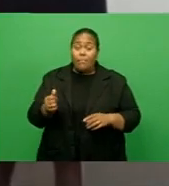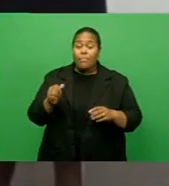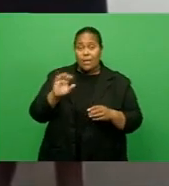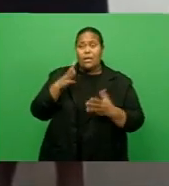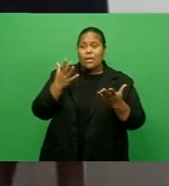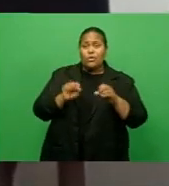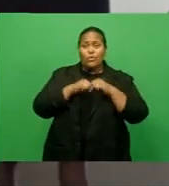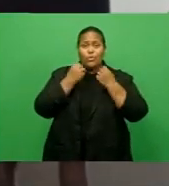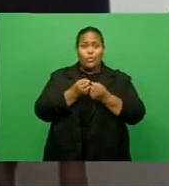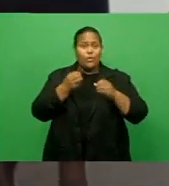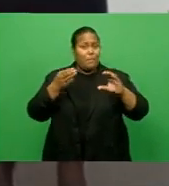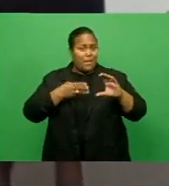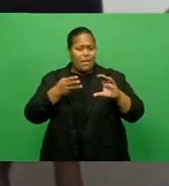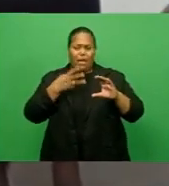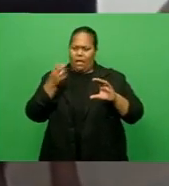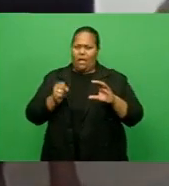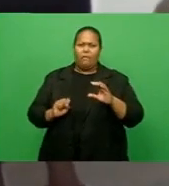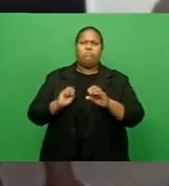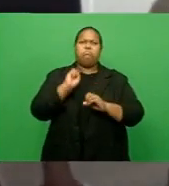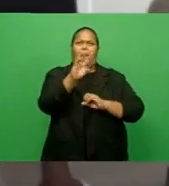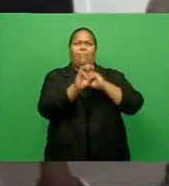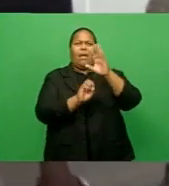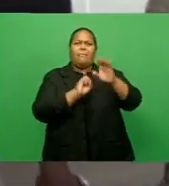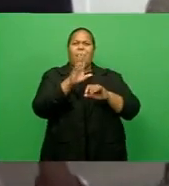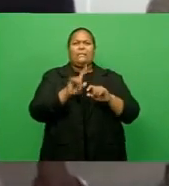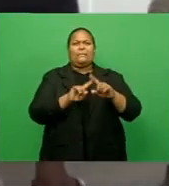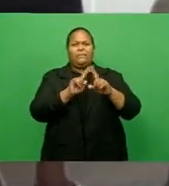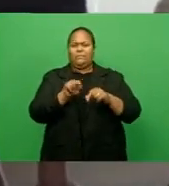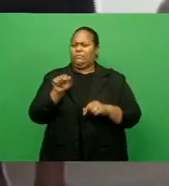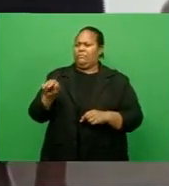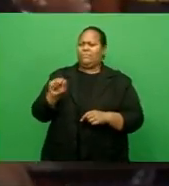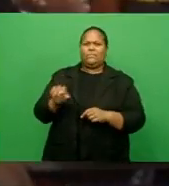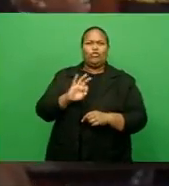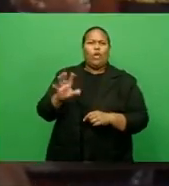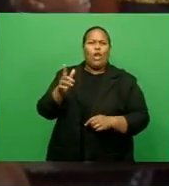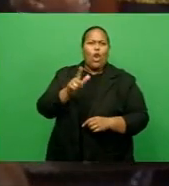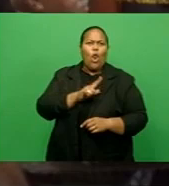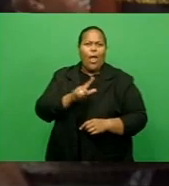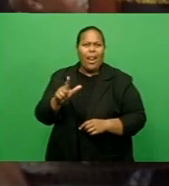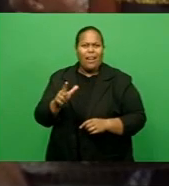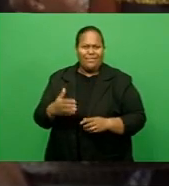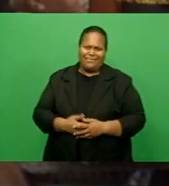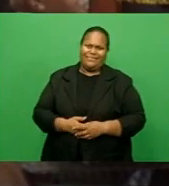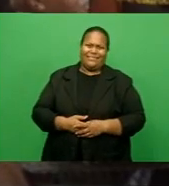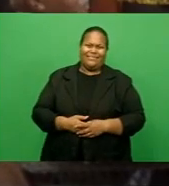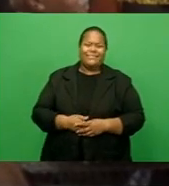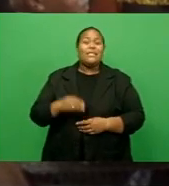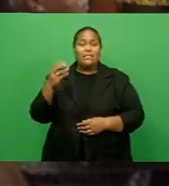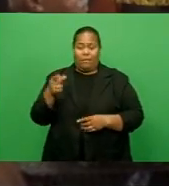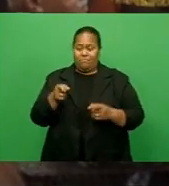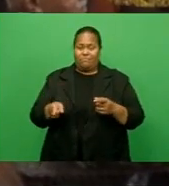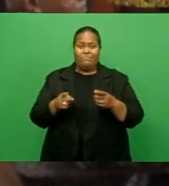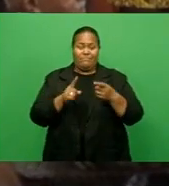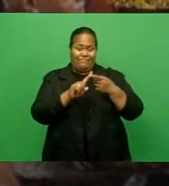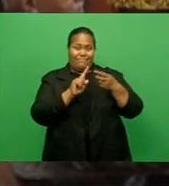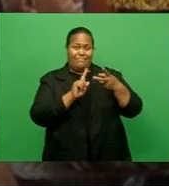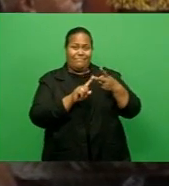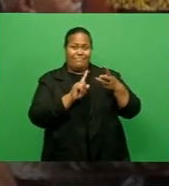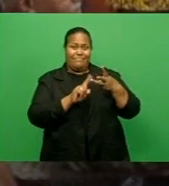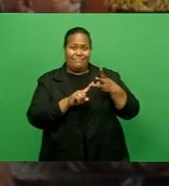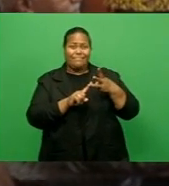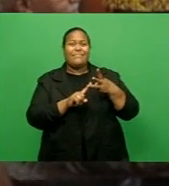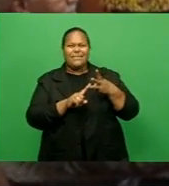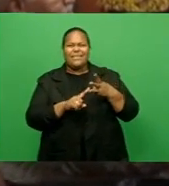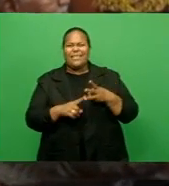are contesting the election have been accused of being disloyal. These include the likes of Aseri Randrondro, Sitiveni Rambuka and